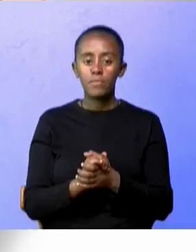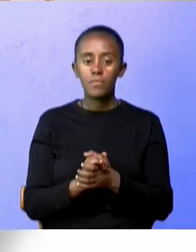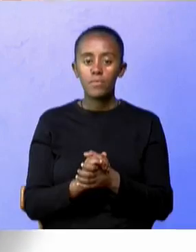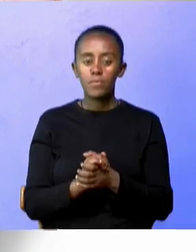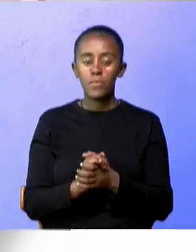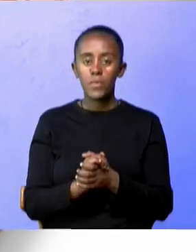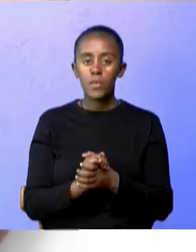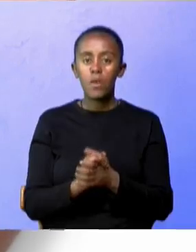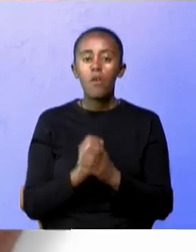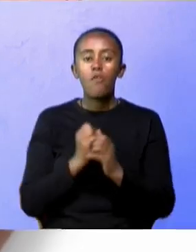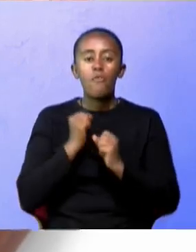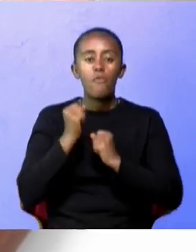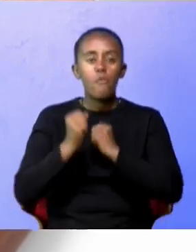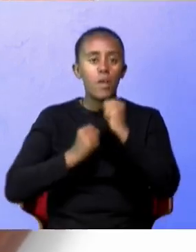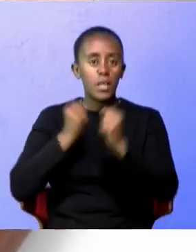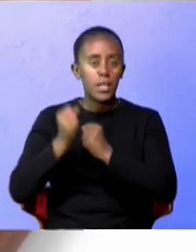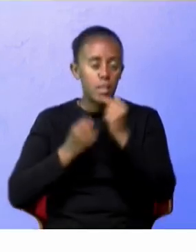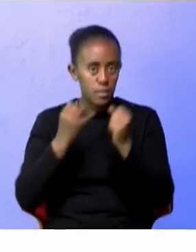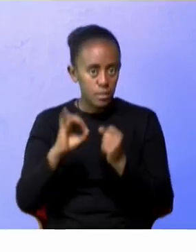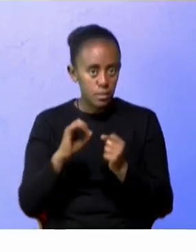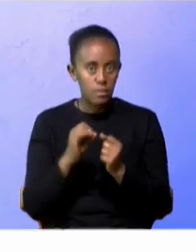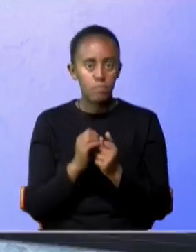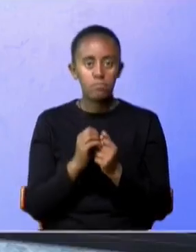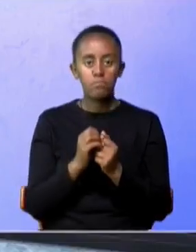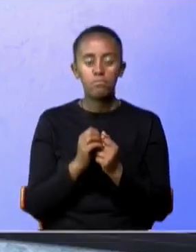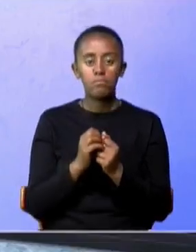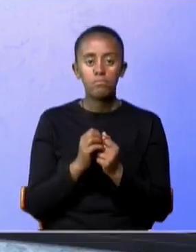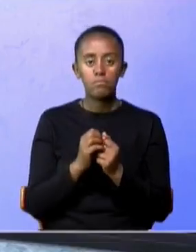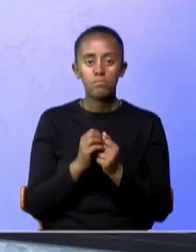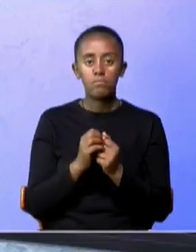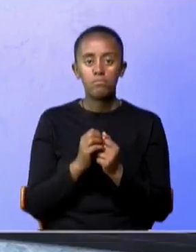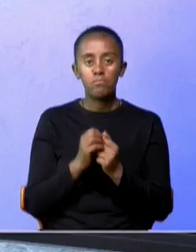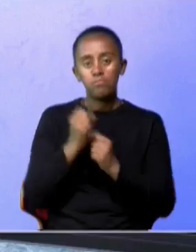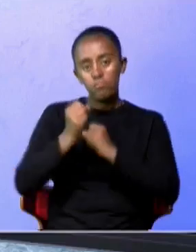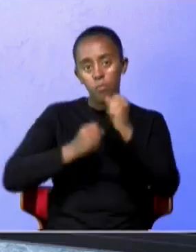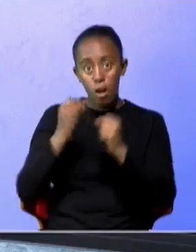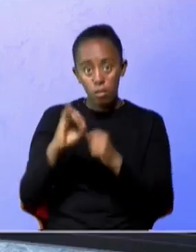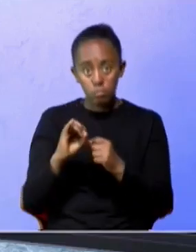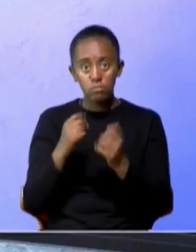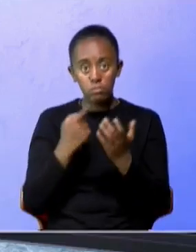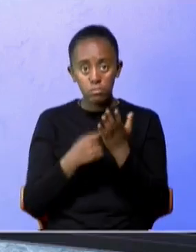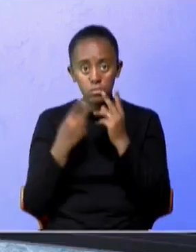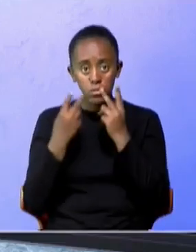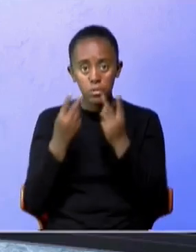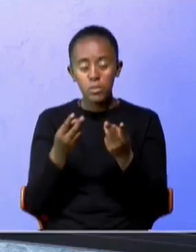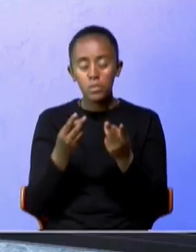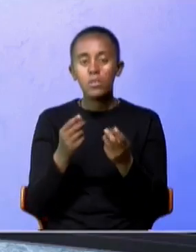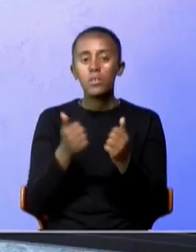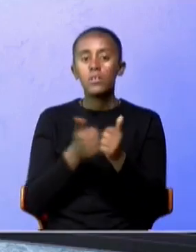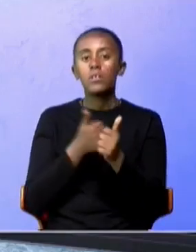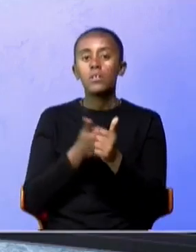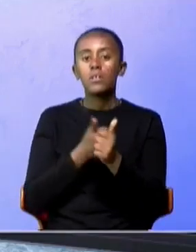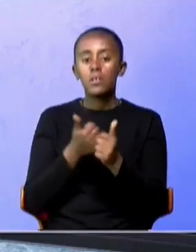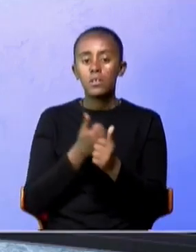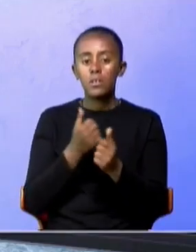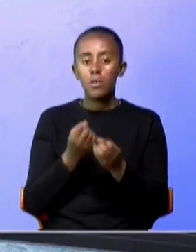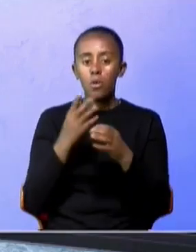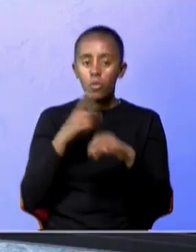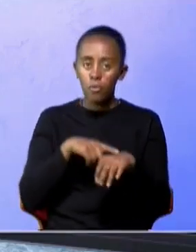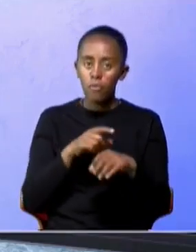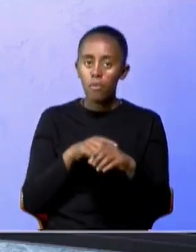running. My favorite hobby is running. Again, if you see here, they are followed a lot of